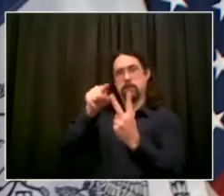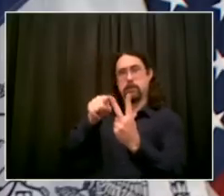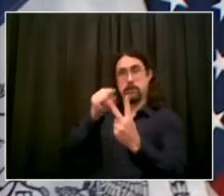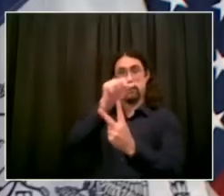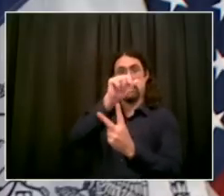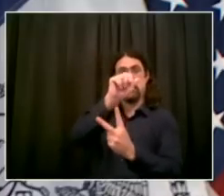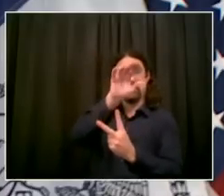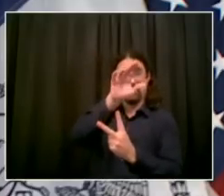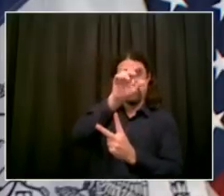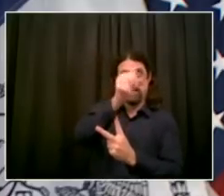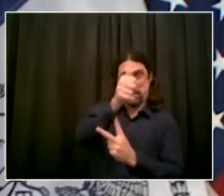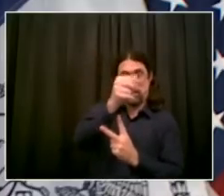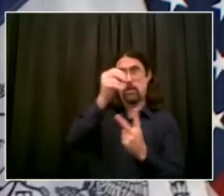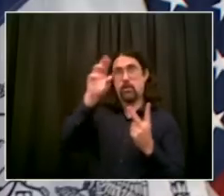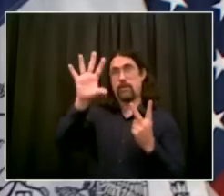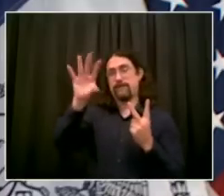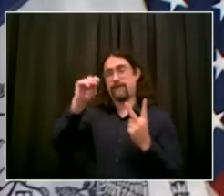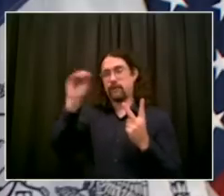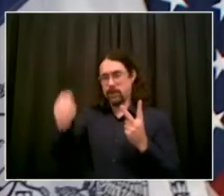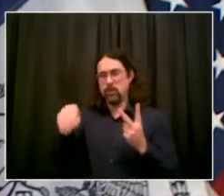protect people's lives.